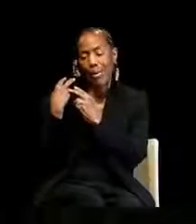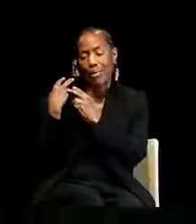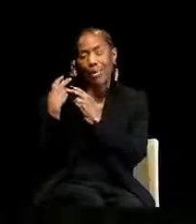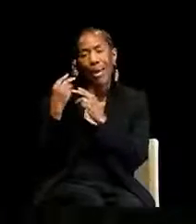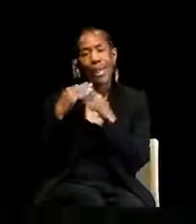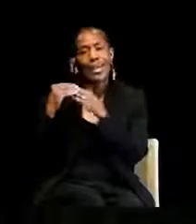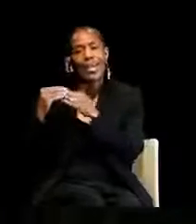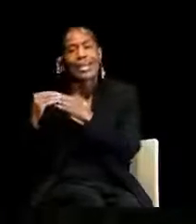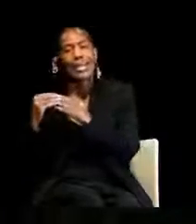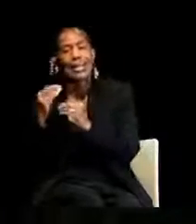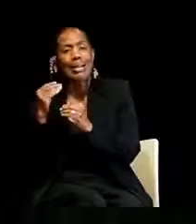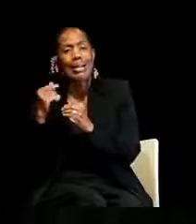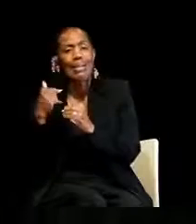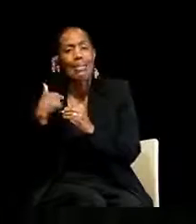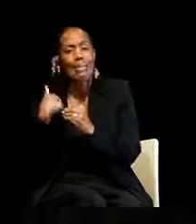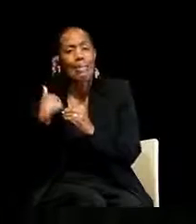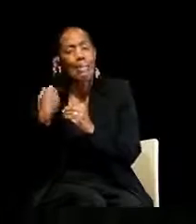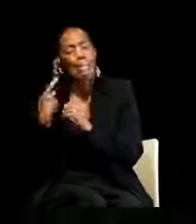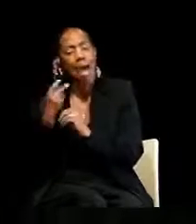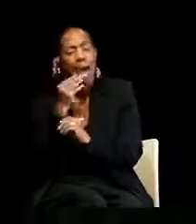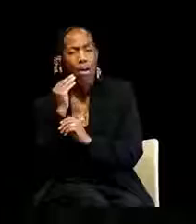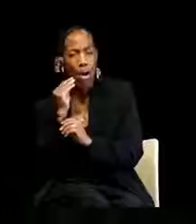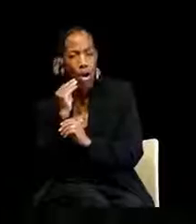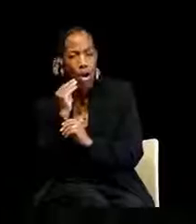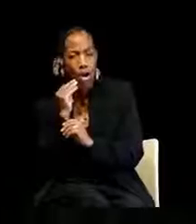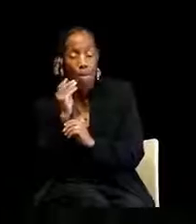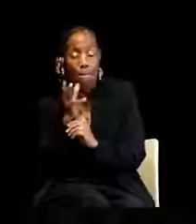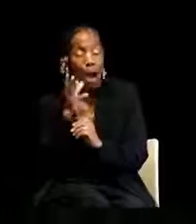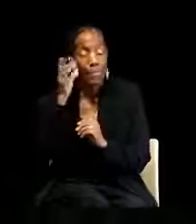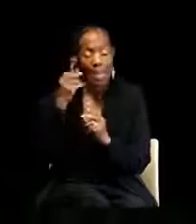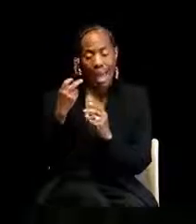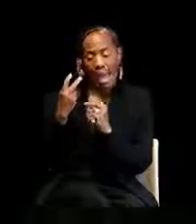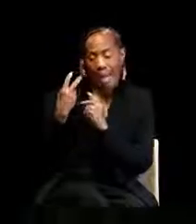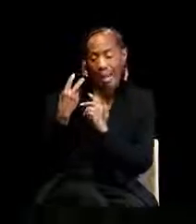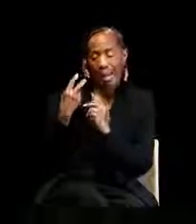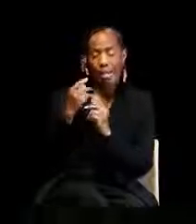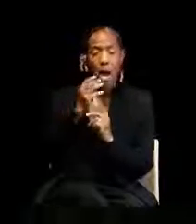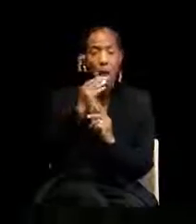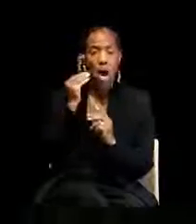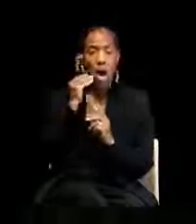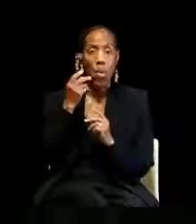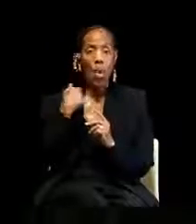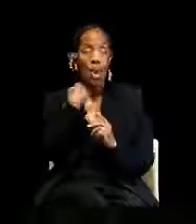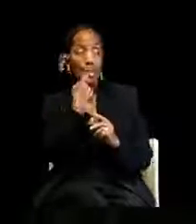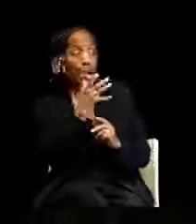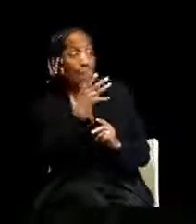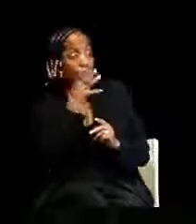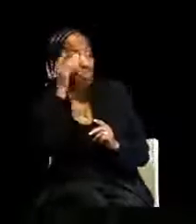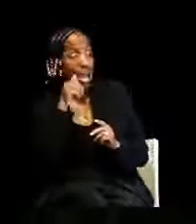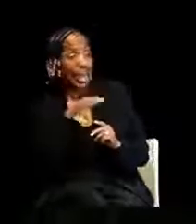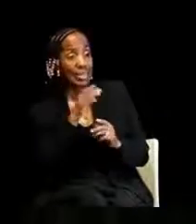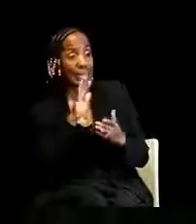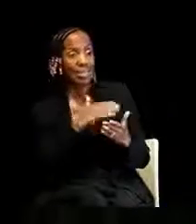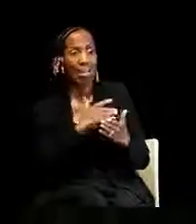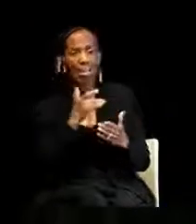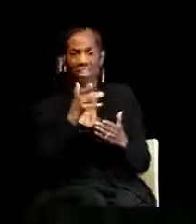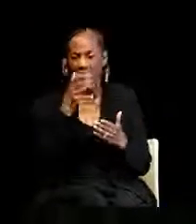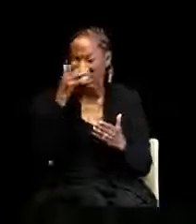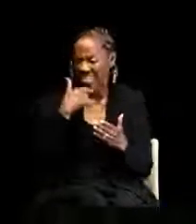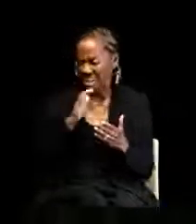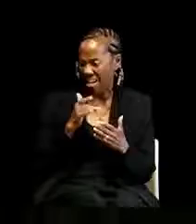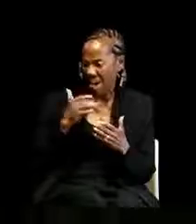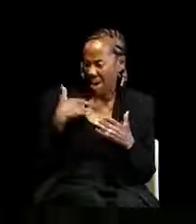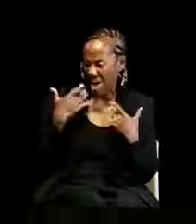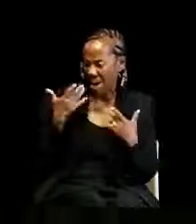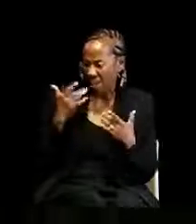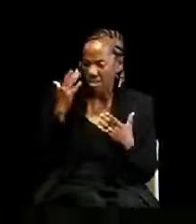home, takes my parents back to home. When I tell my parents I sent them some songs, my dad would be like, "What do you know about this